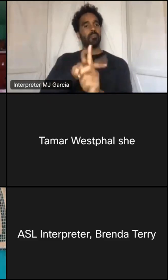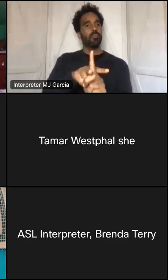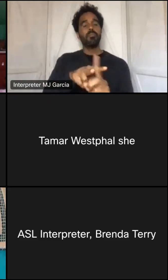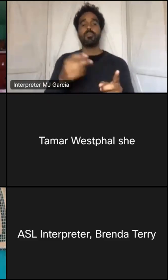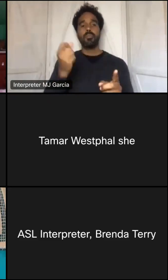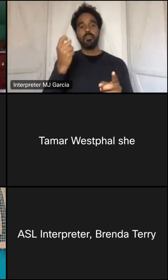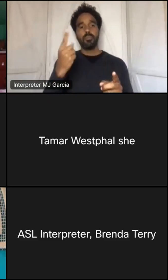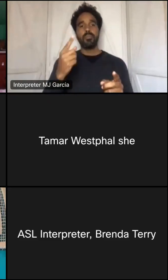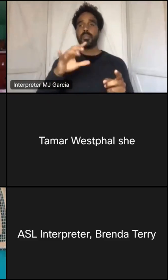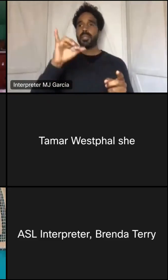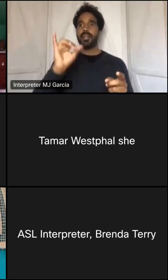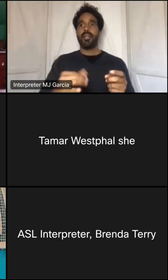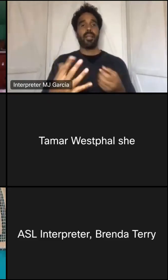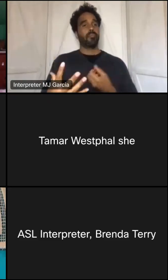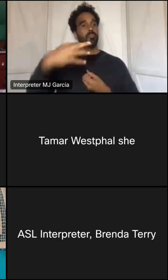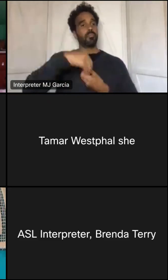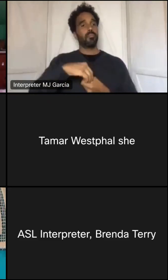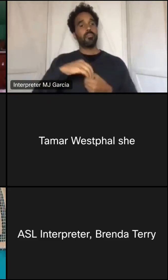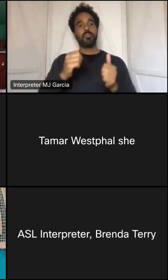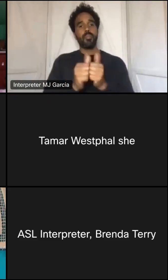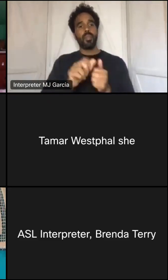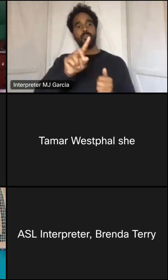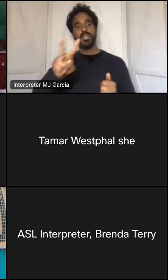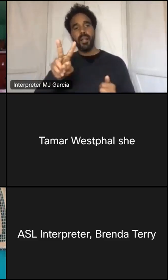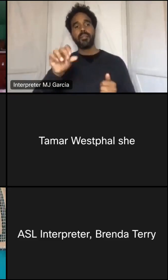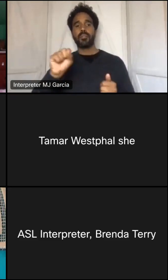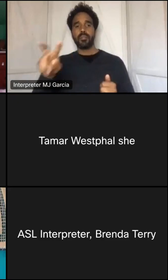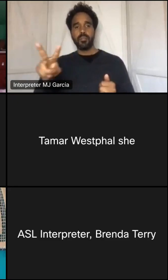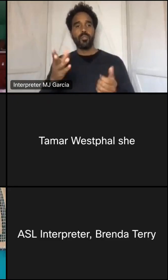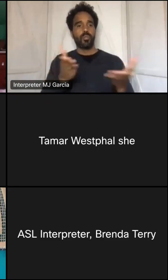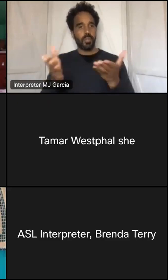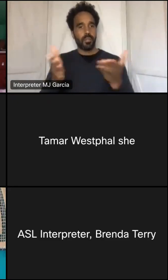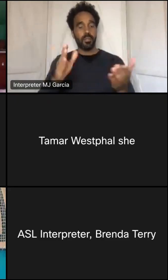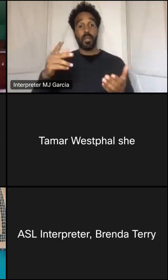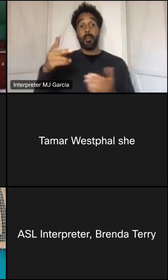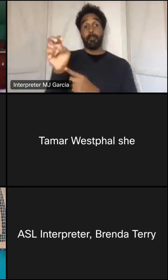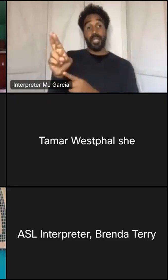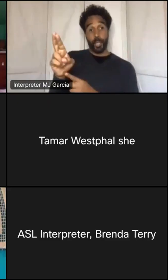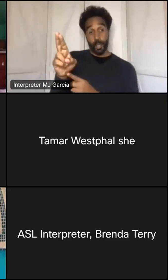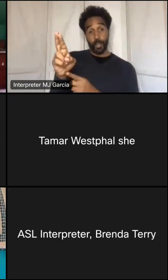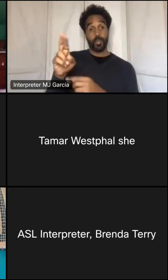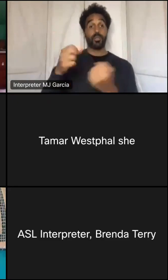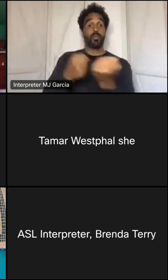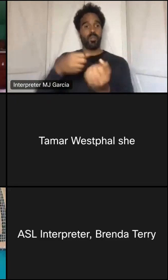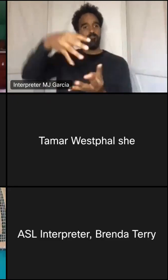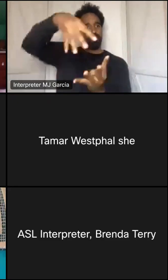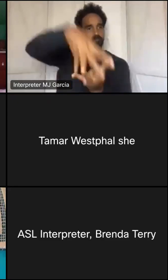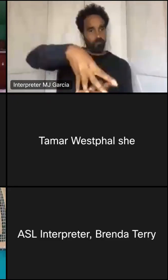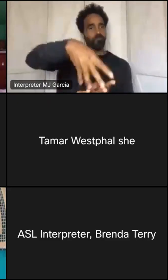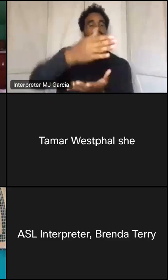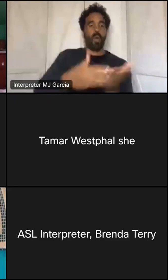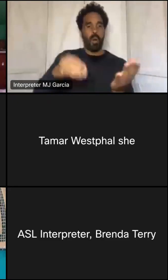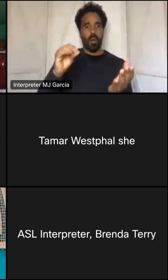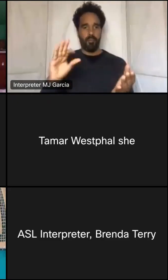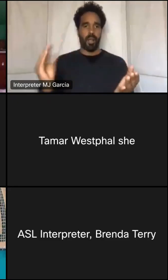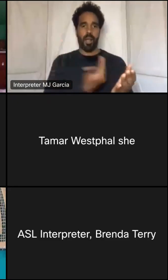way into domestic and sexual violence services and support. So making peer support part of our advocacy. And so just in the last